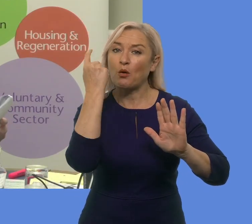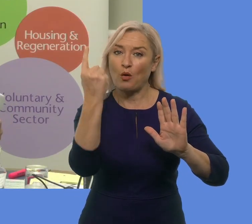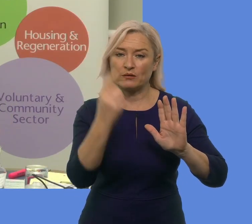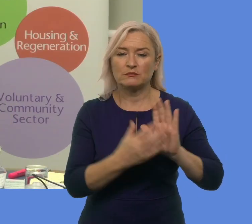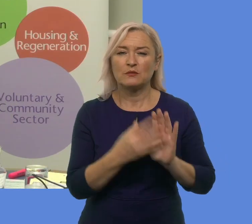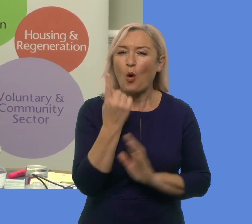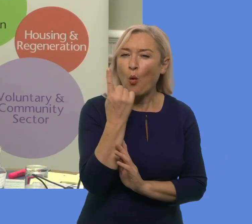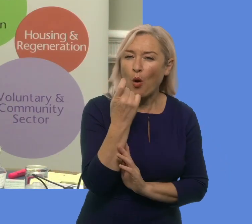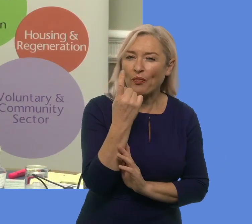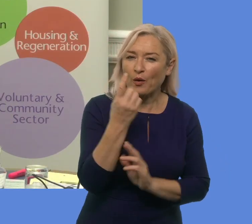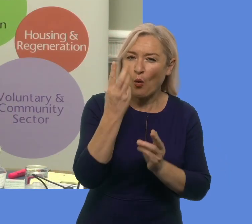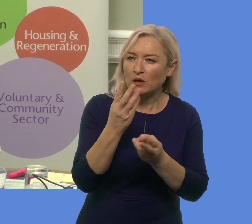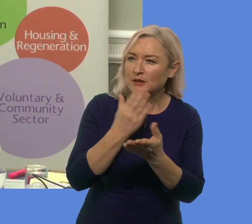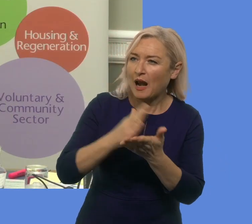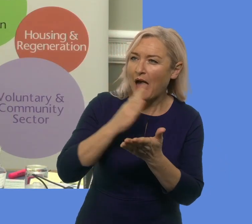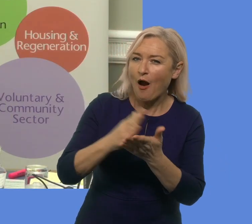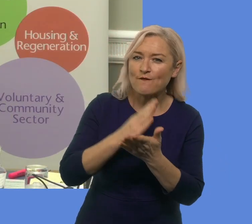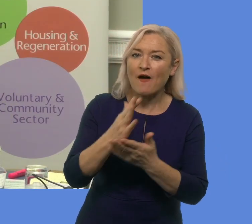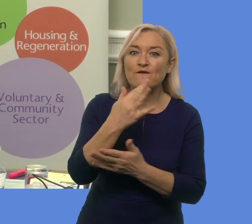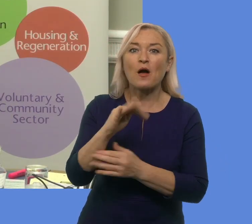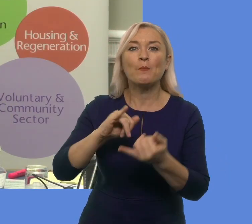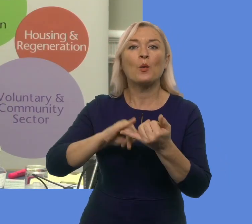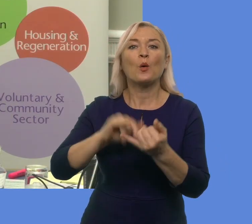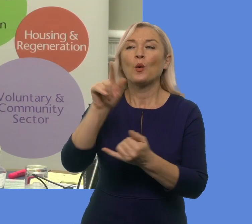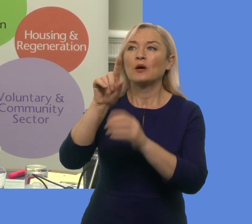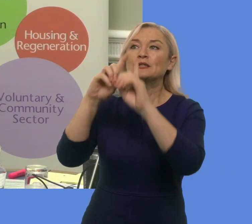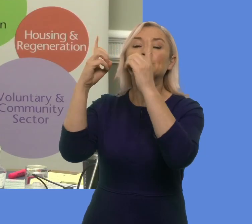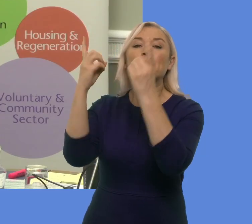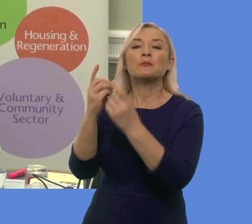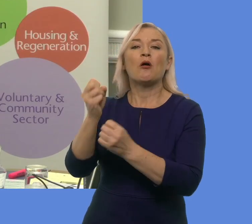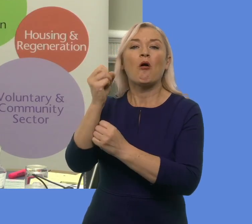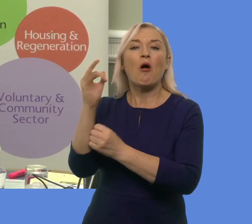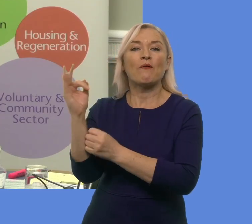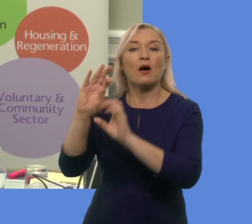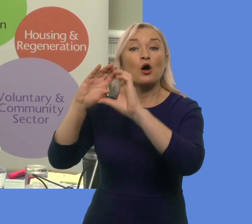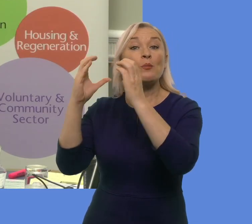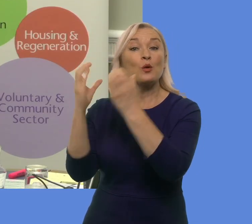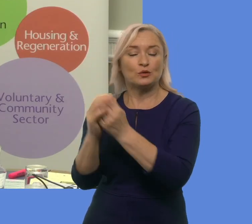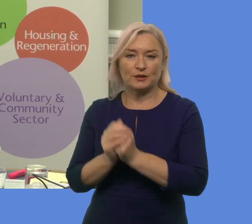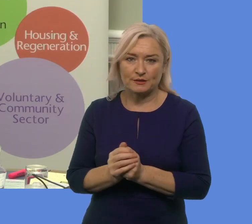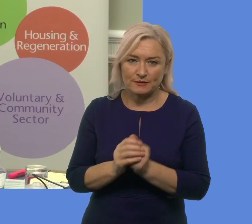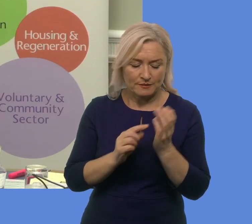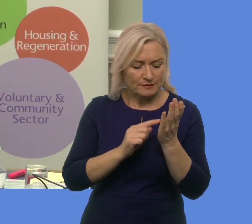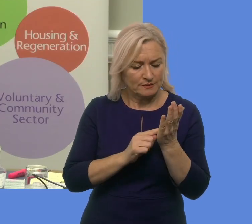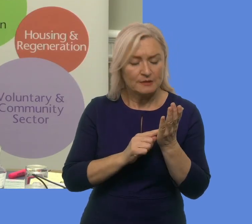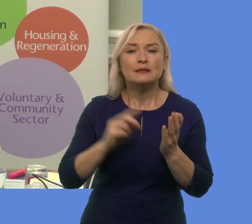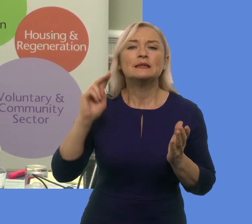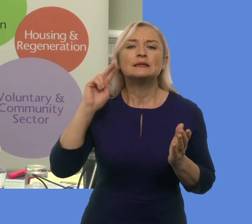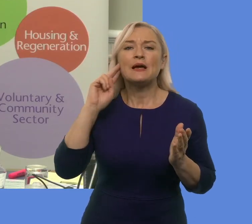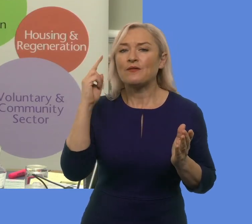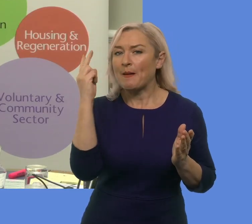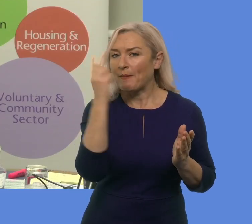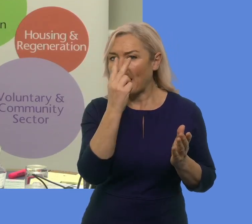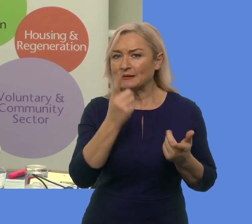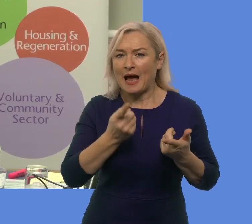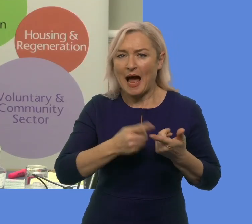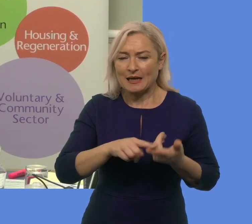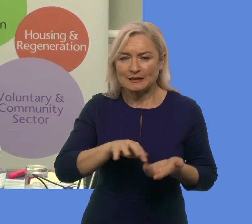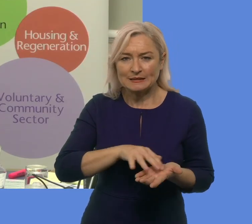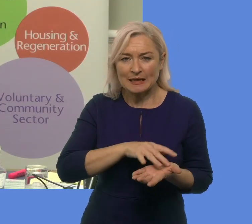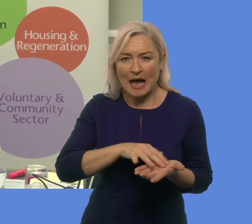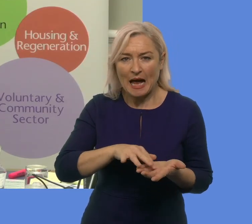item of clarification we were going to seek from the Department of Communities, and that's to confirm that deaf, blind and tactile is